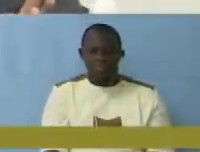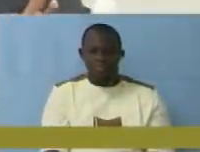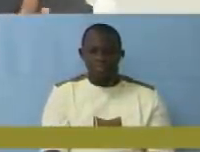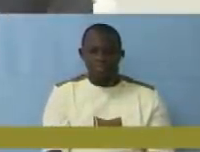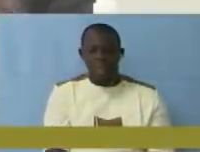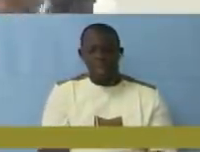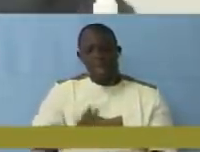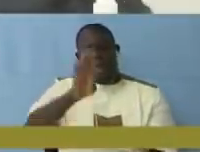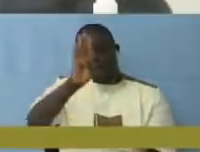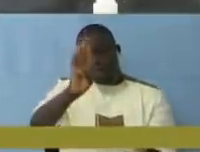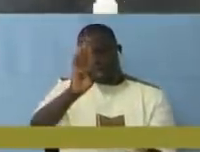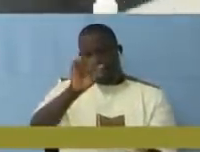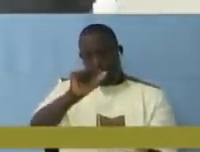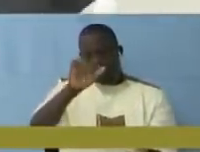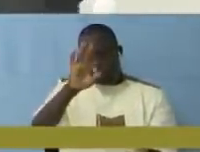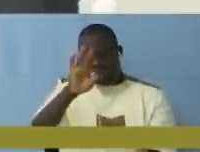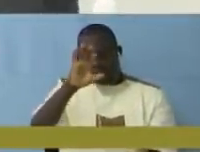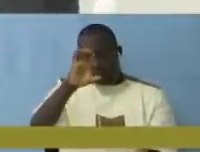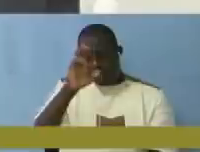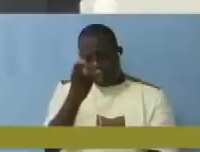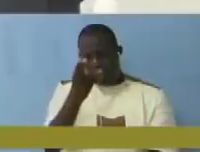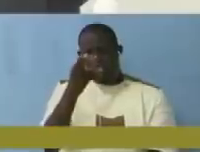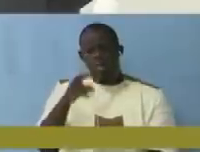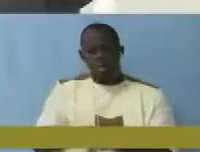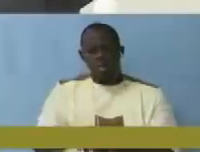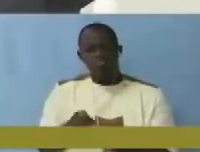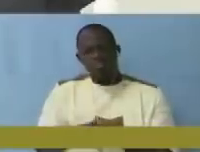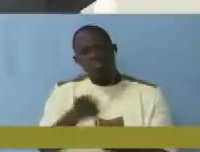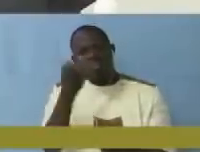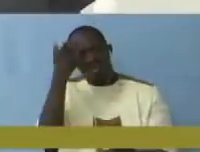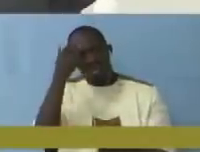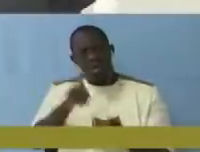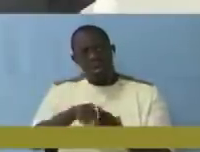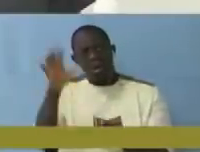But Samba Jallo suddenly plucked your name from the air